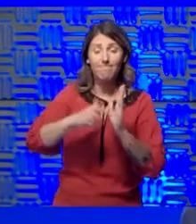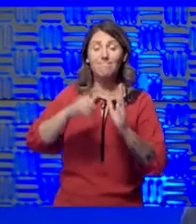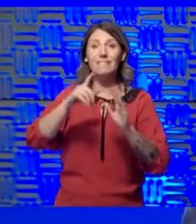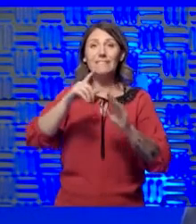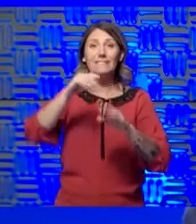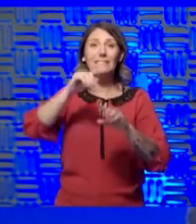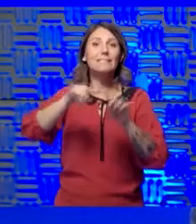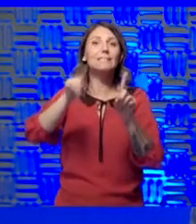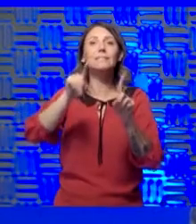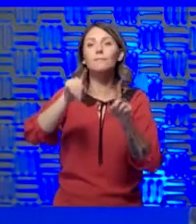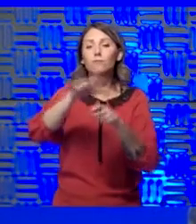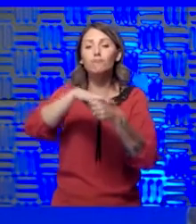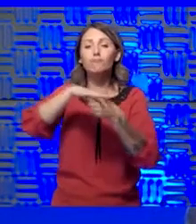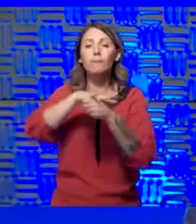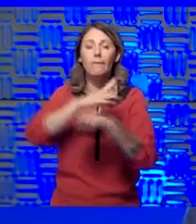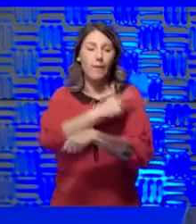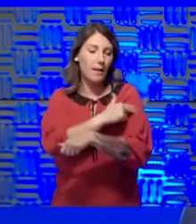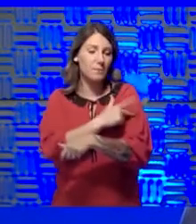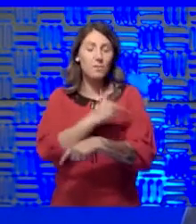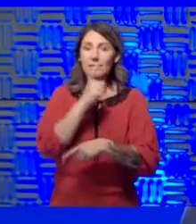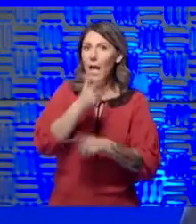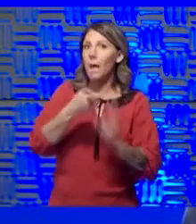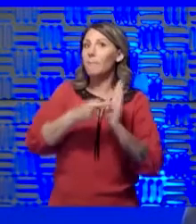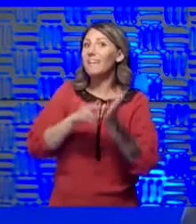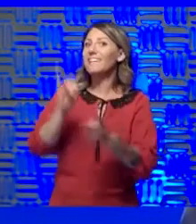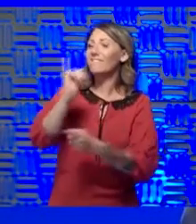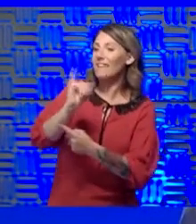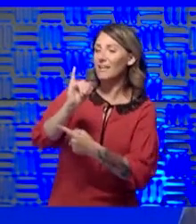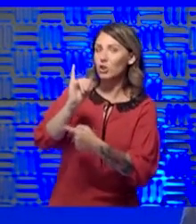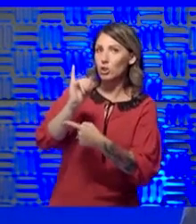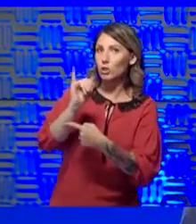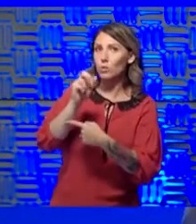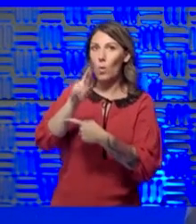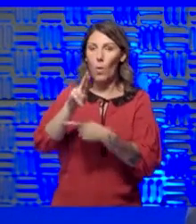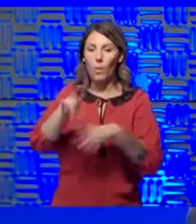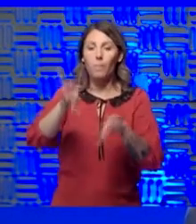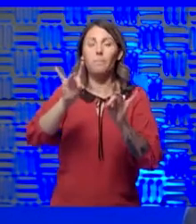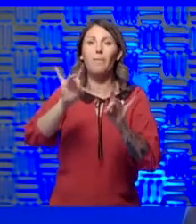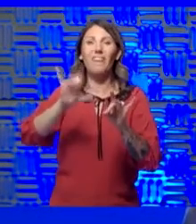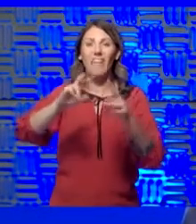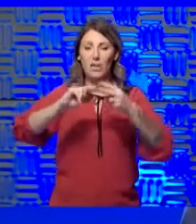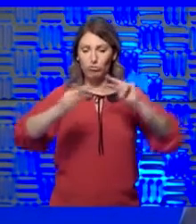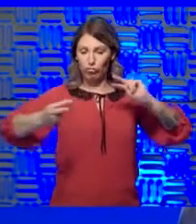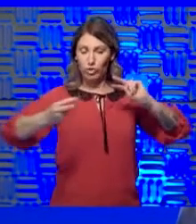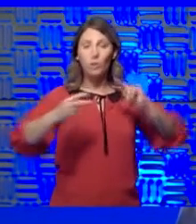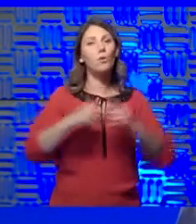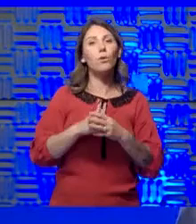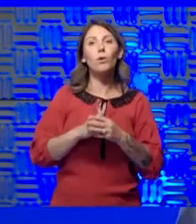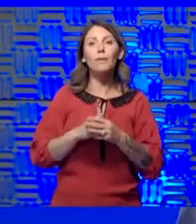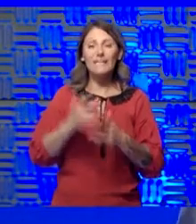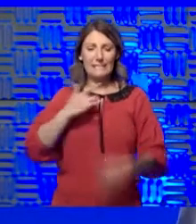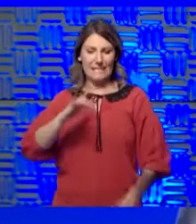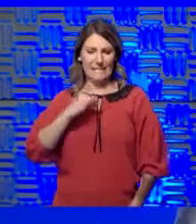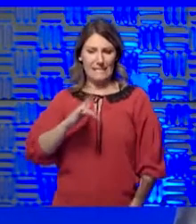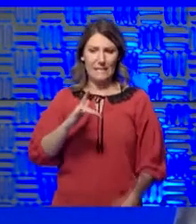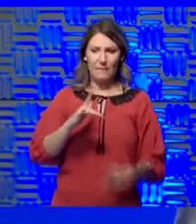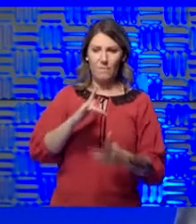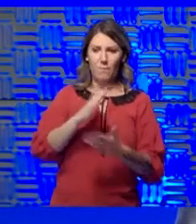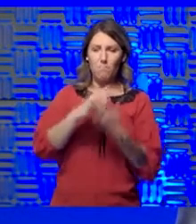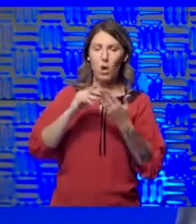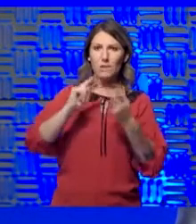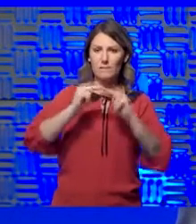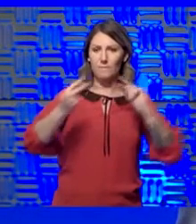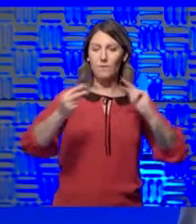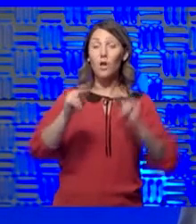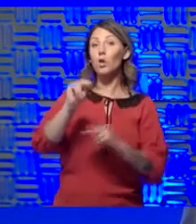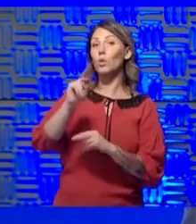mean it's infectious, or is it just picking up the genome? Are we just so sensitive in our tests that we are really just picking up parts of the genome, the